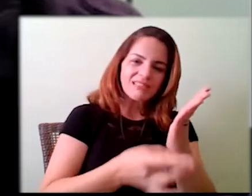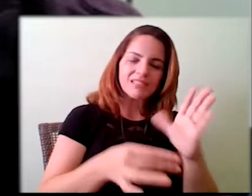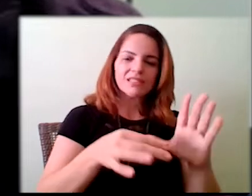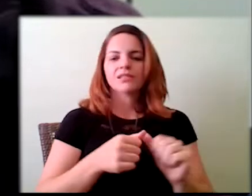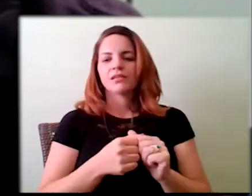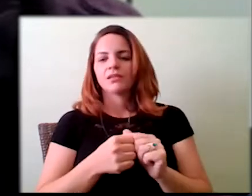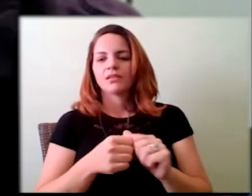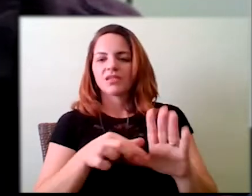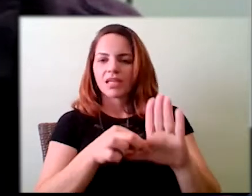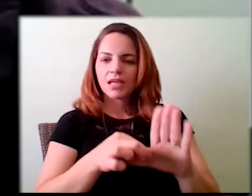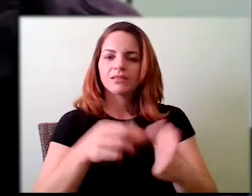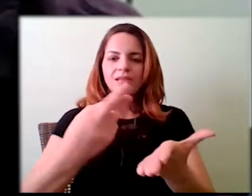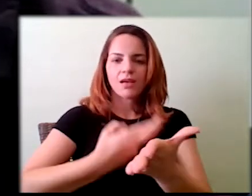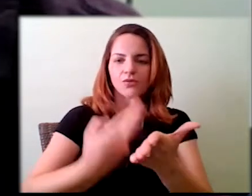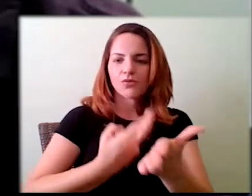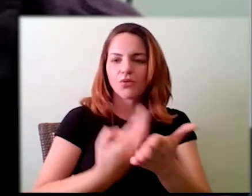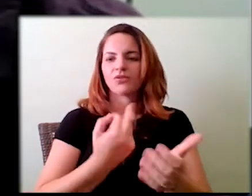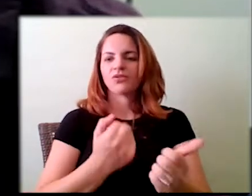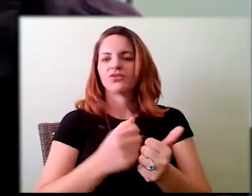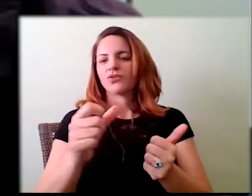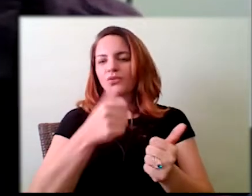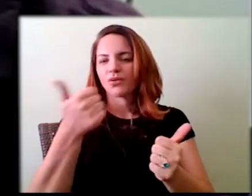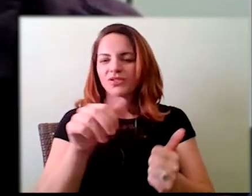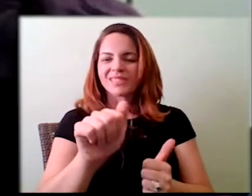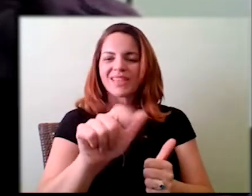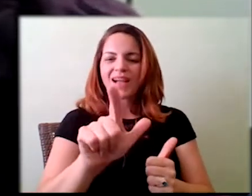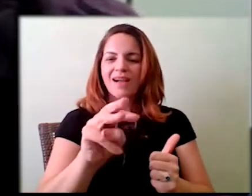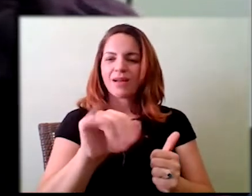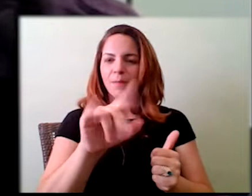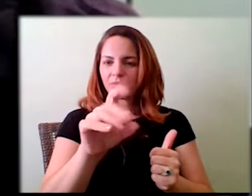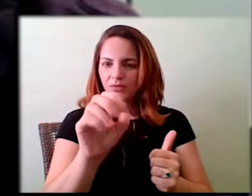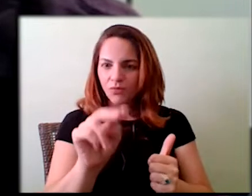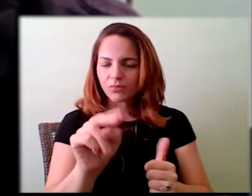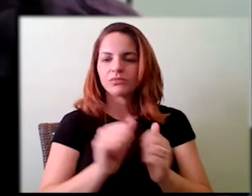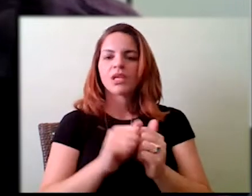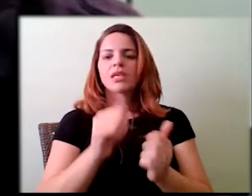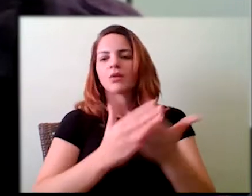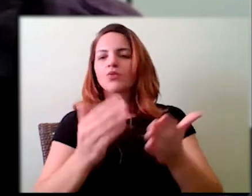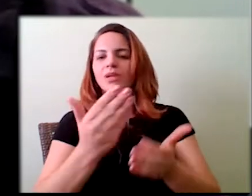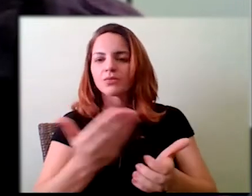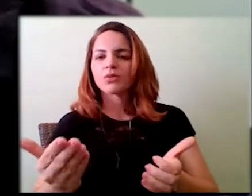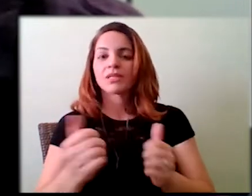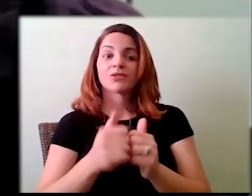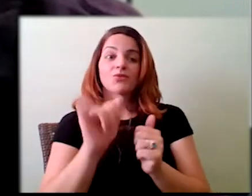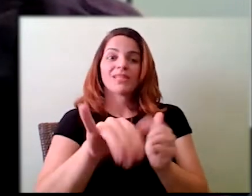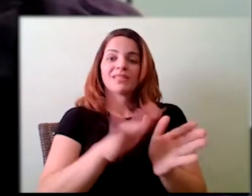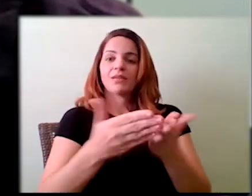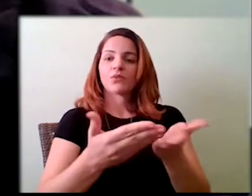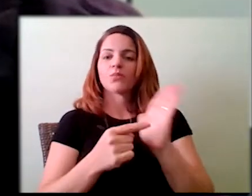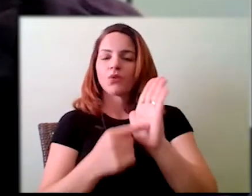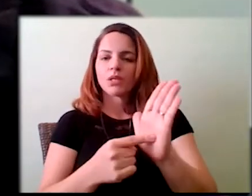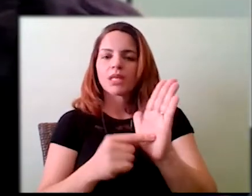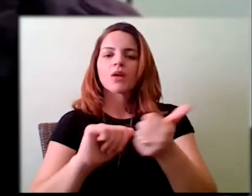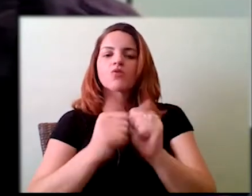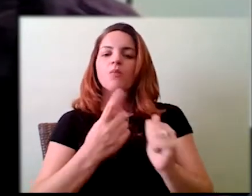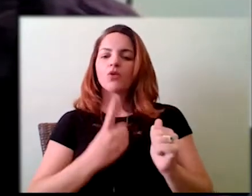intersectional approach, Fuster shows that nutritionists and eaters often misrepresent and even racialize or pathologize a